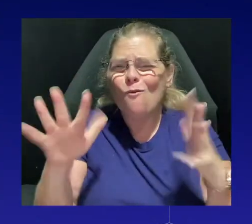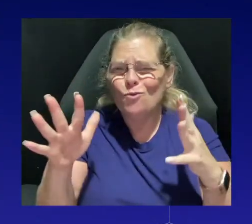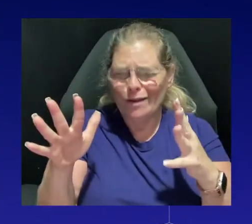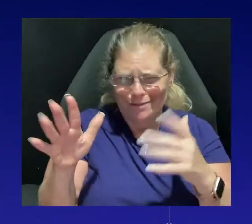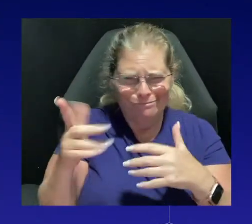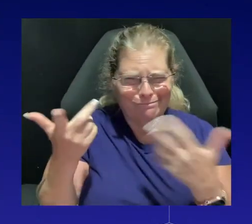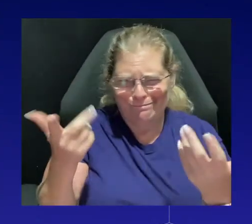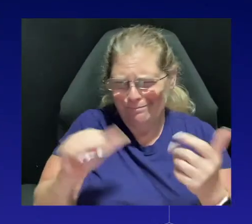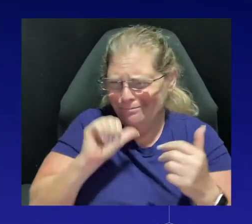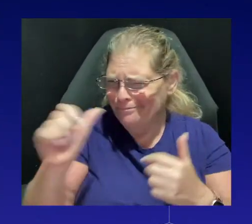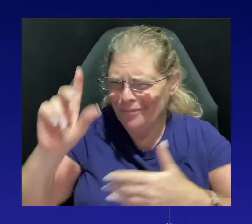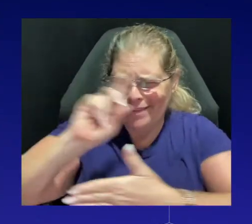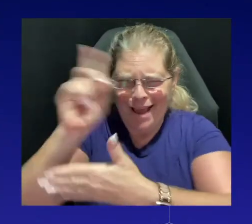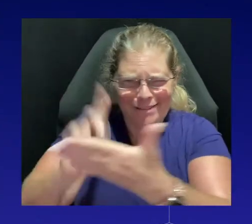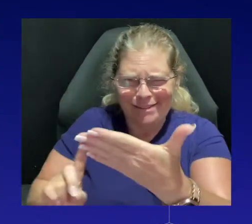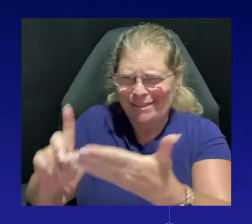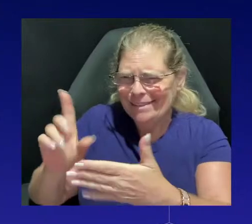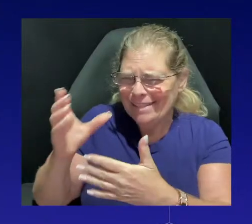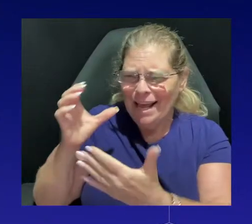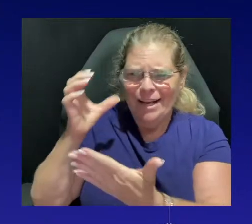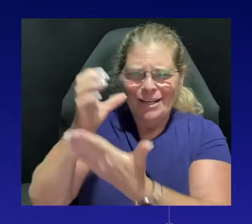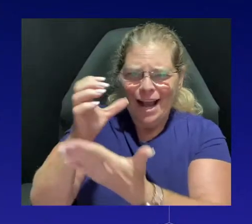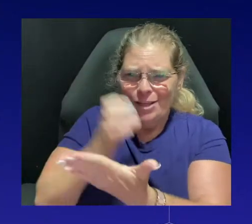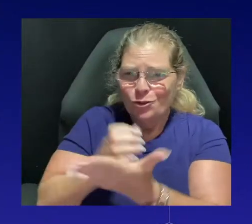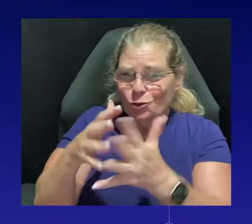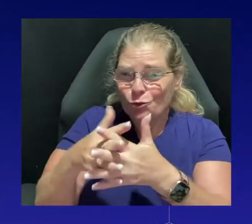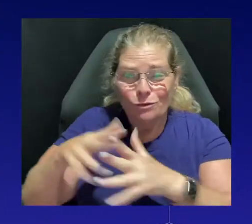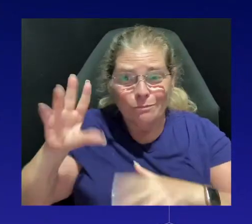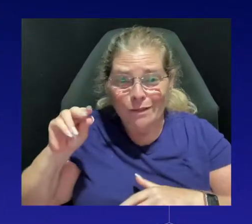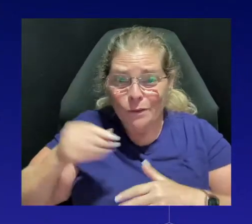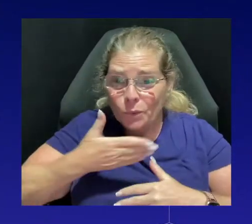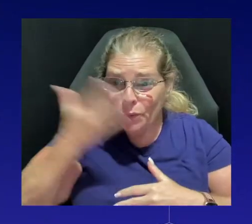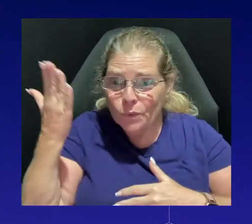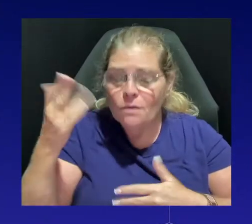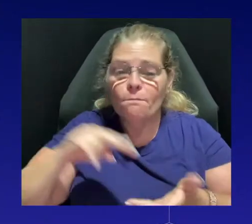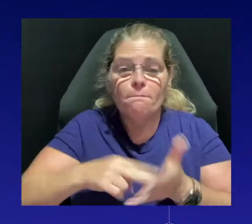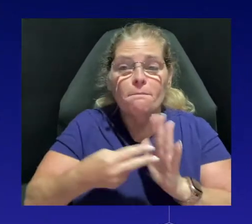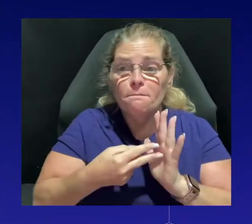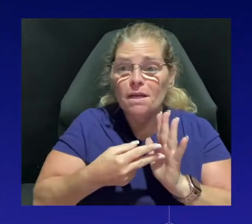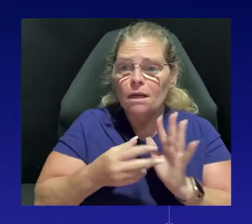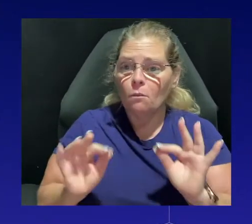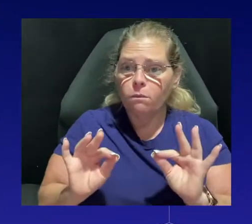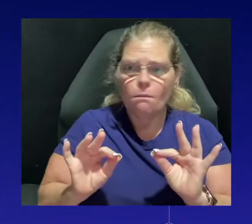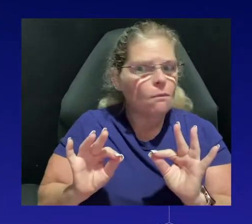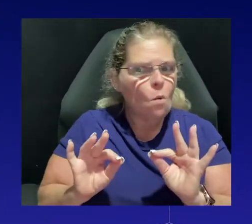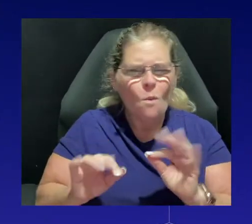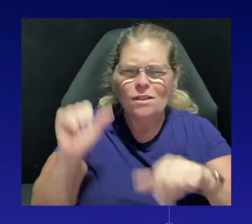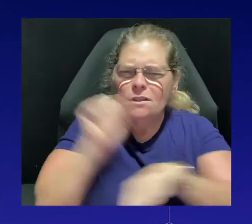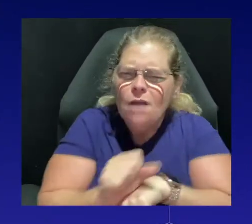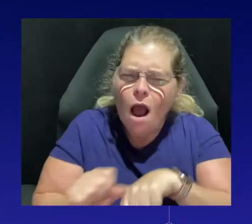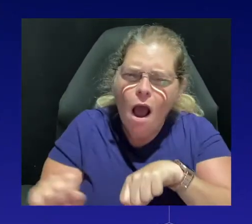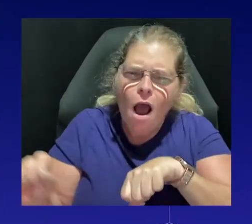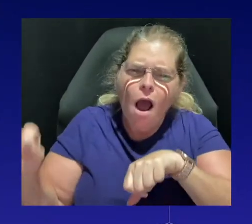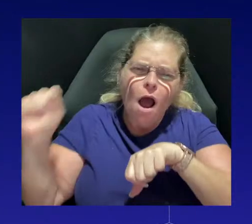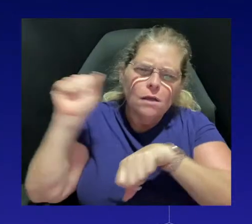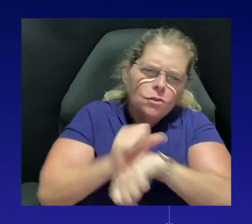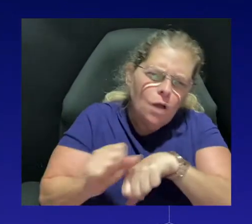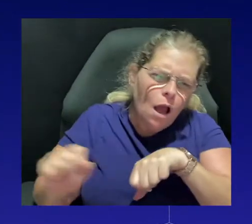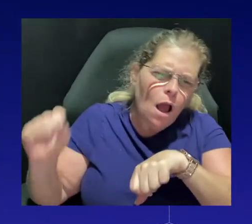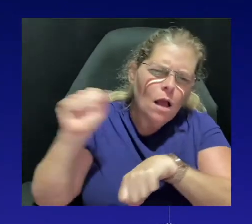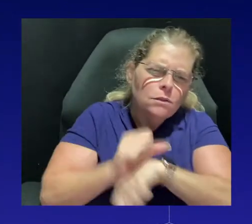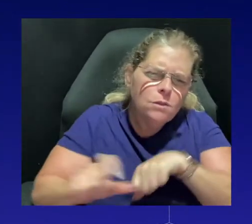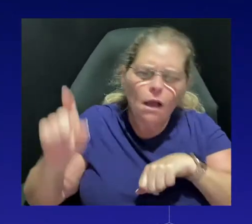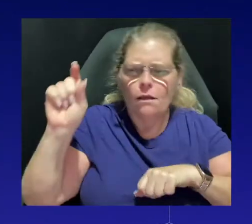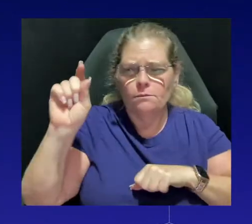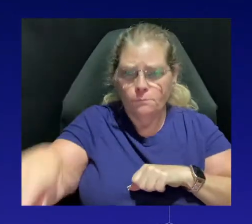design of that document. And so we have to work hard at it. And so the fact that when I came into